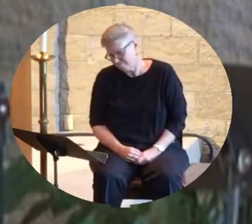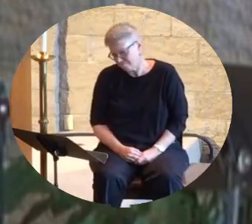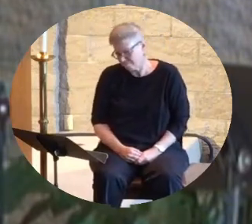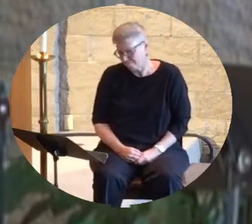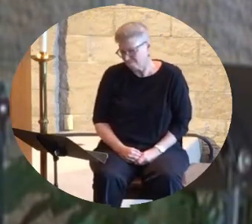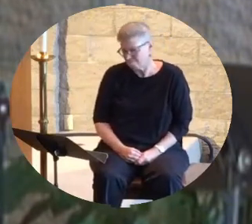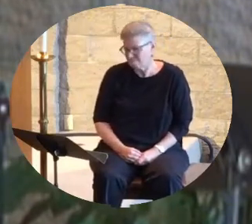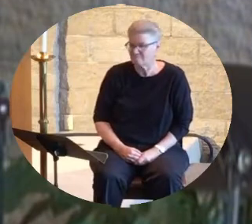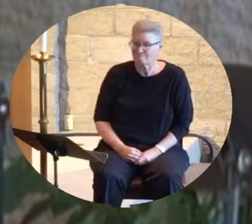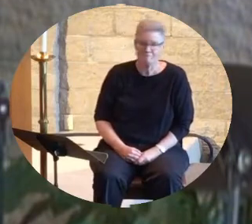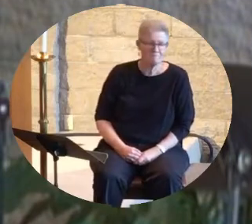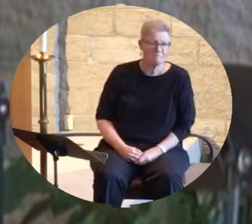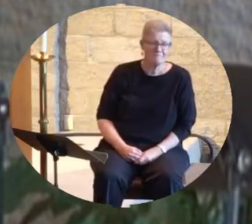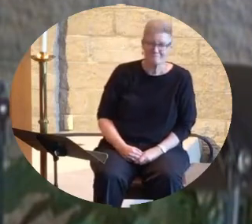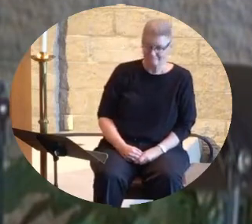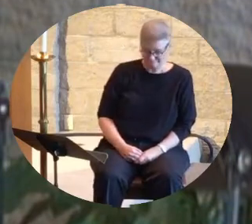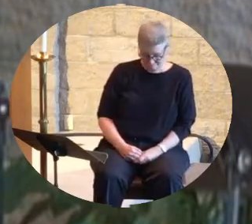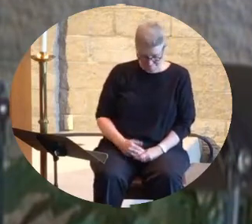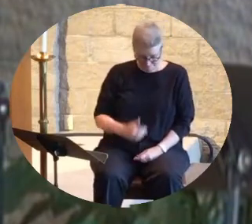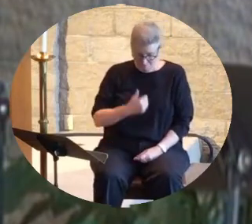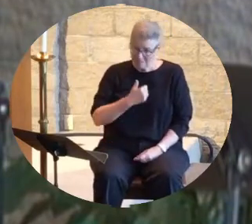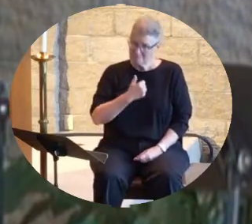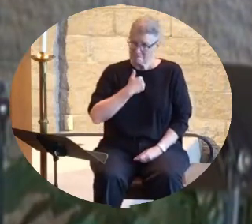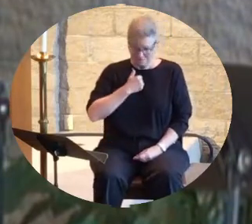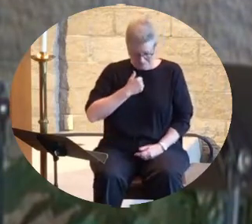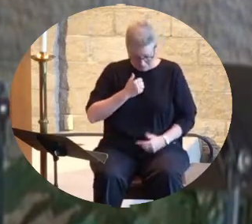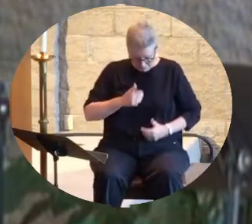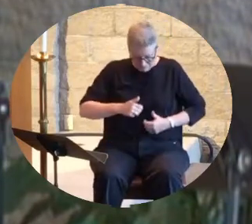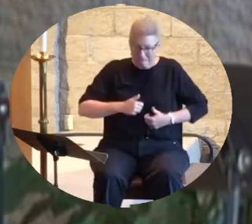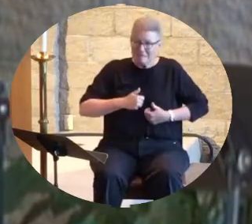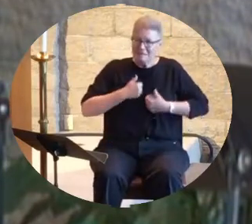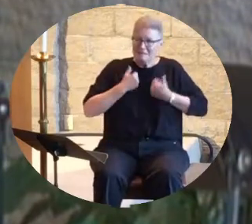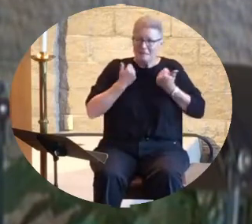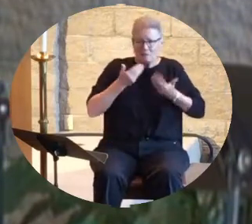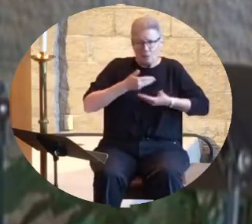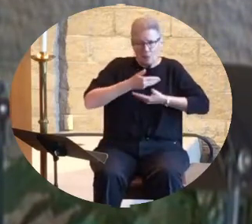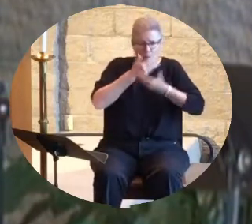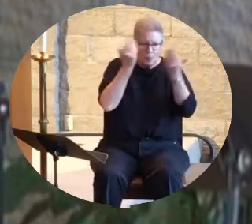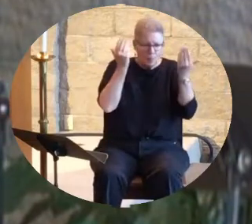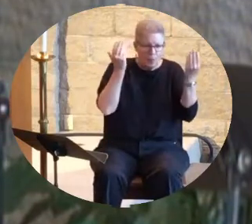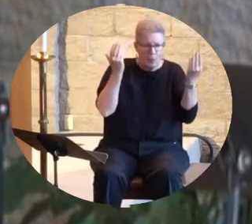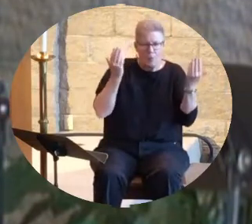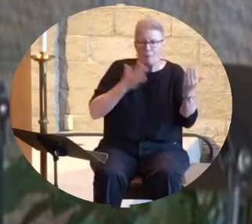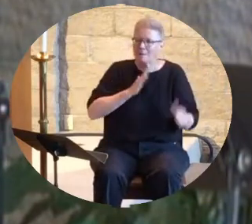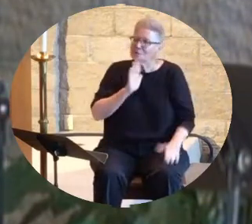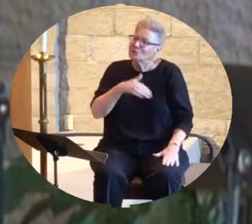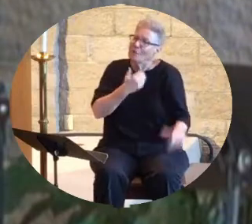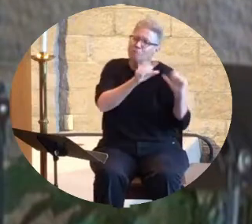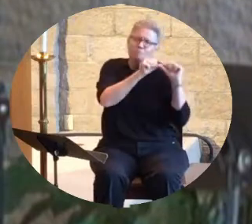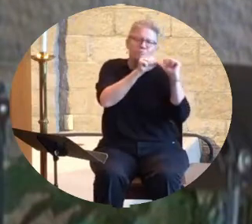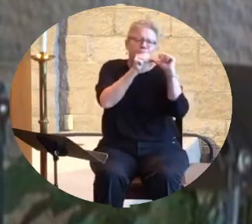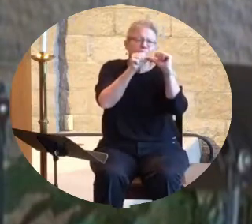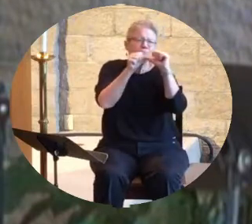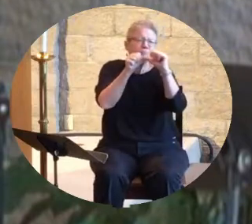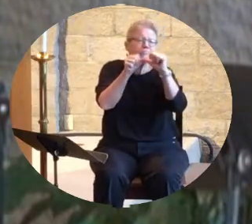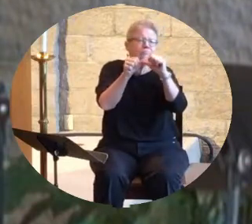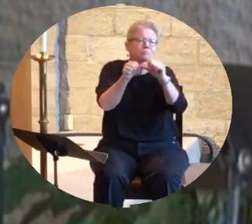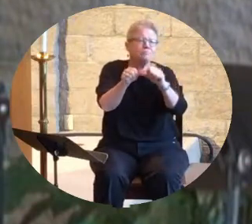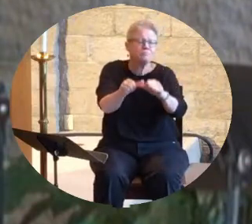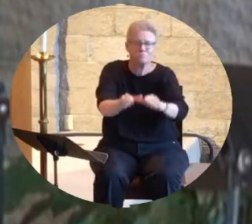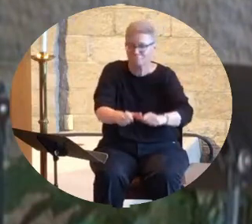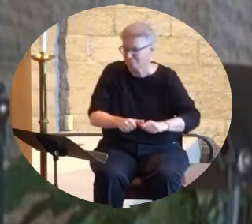name. Because my soul is so much older than the evanescent me. It can describe